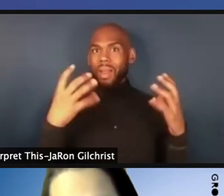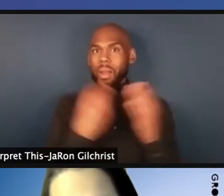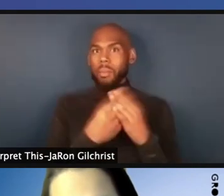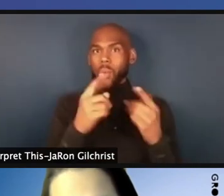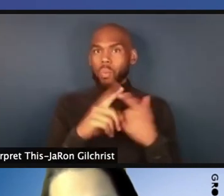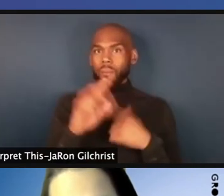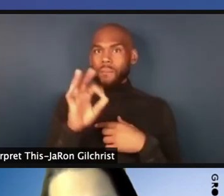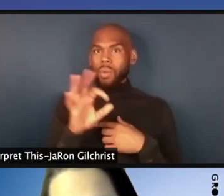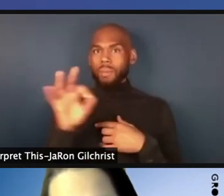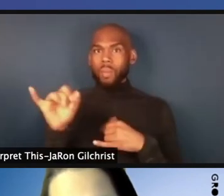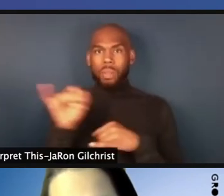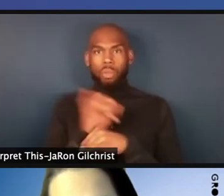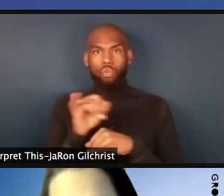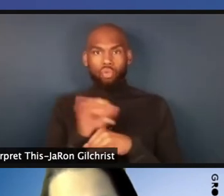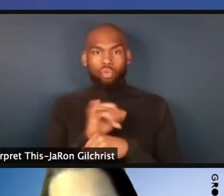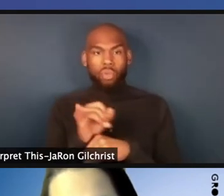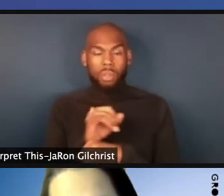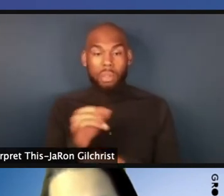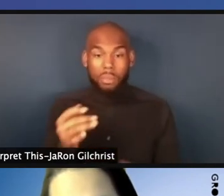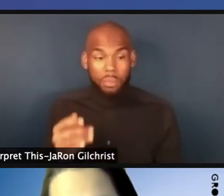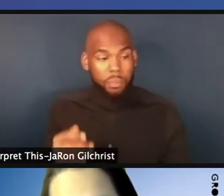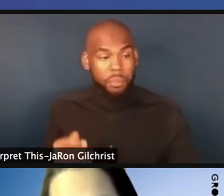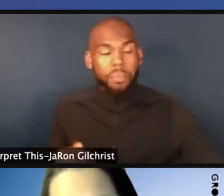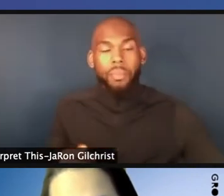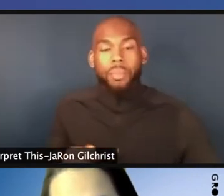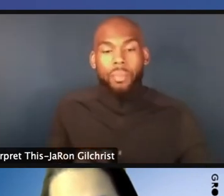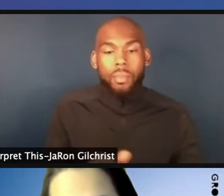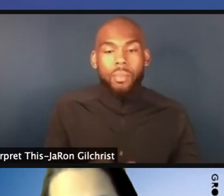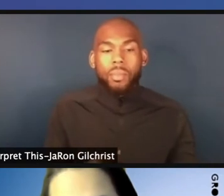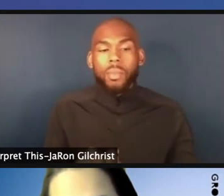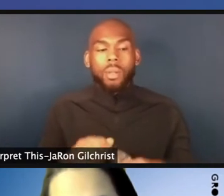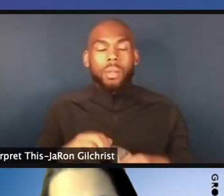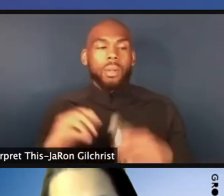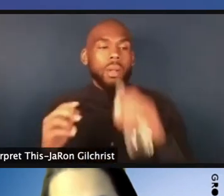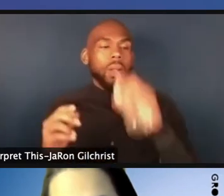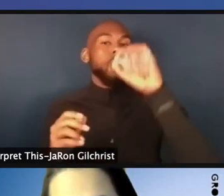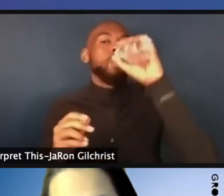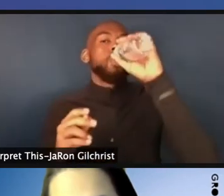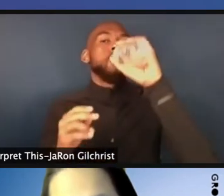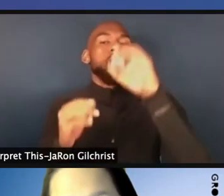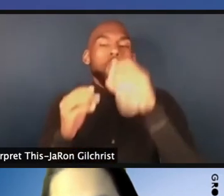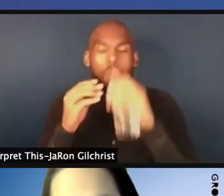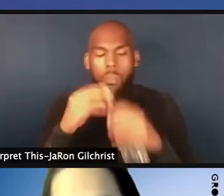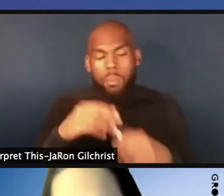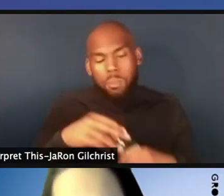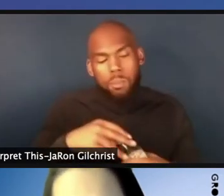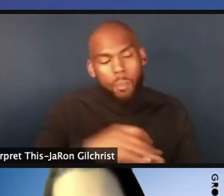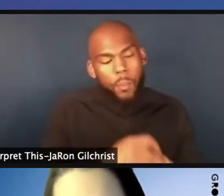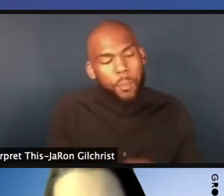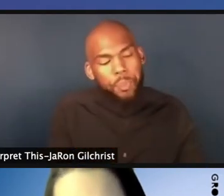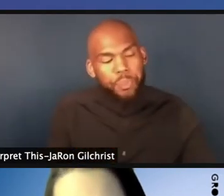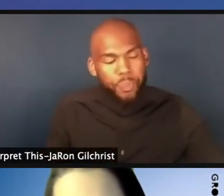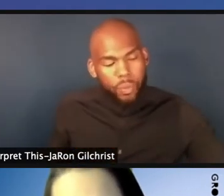is really what to put in the show contract, and this is something we're working on at Groundwater, and we'll of course share openly once